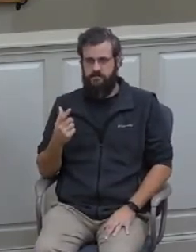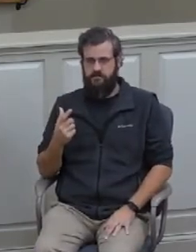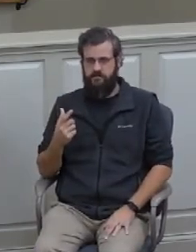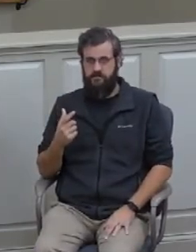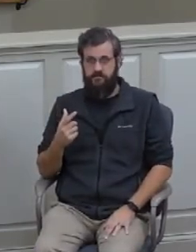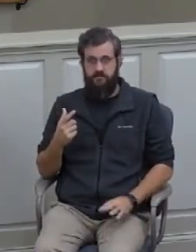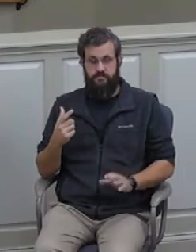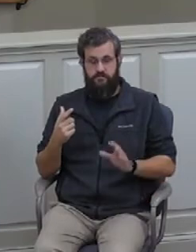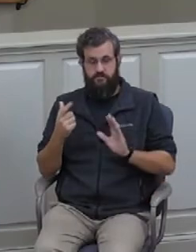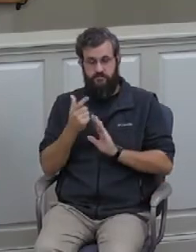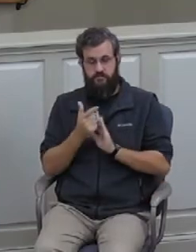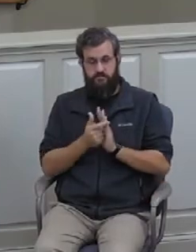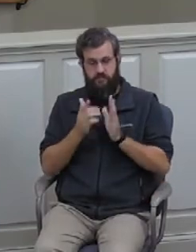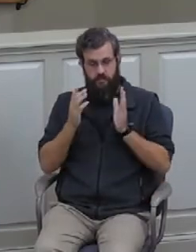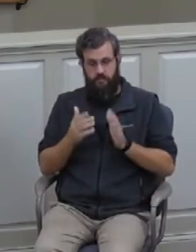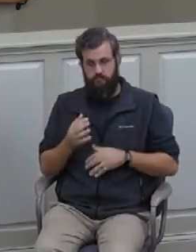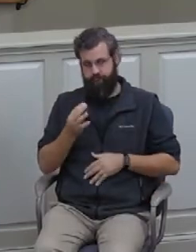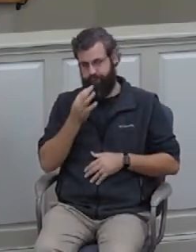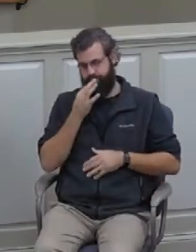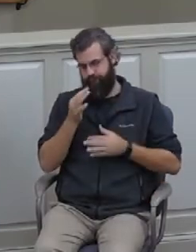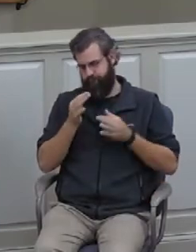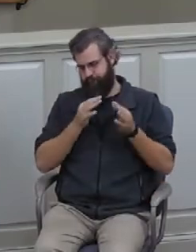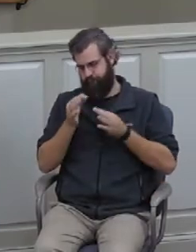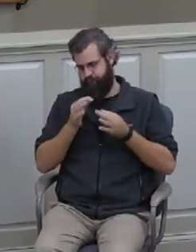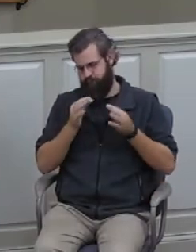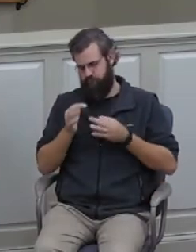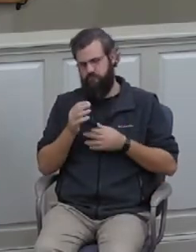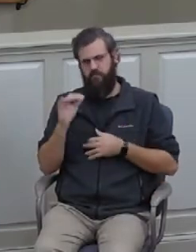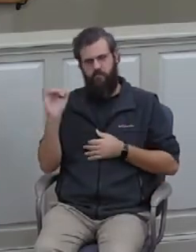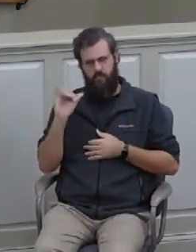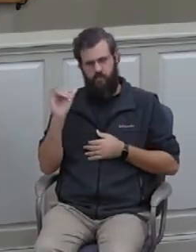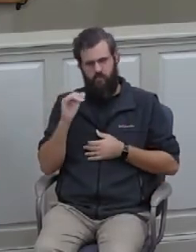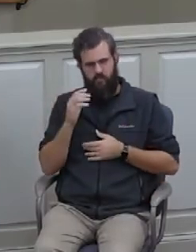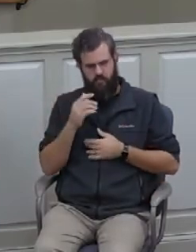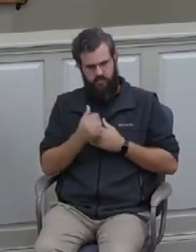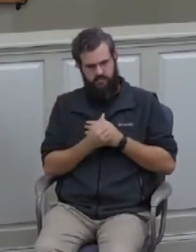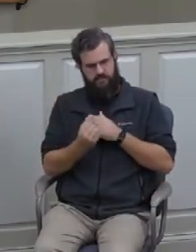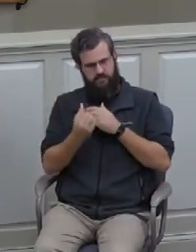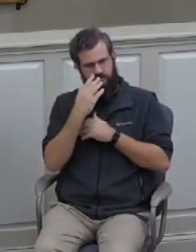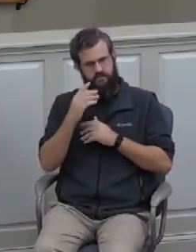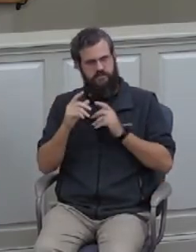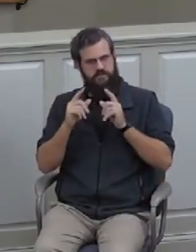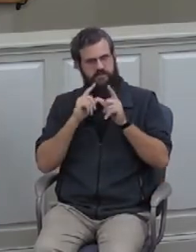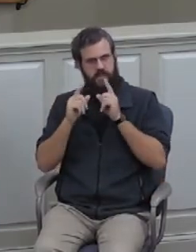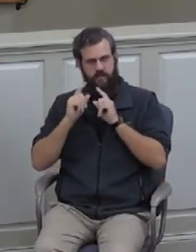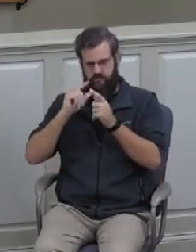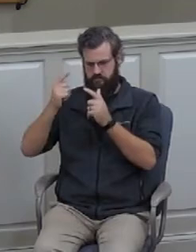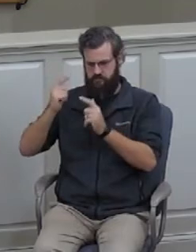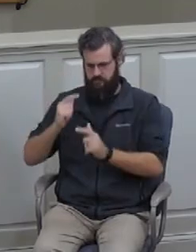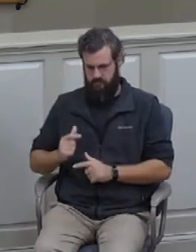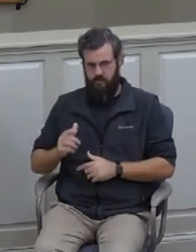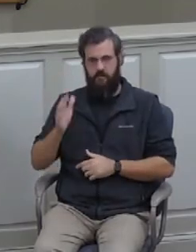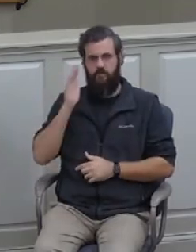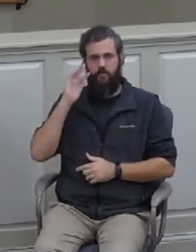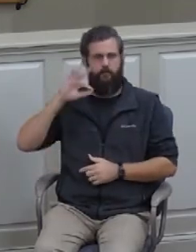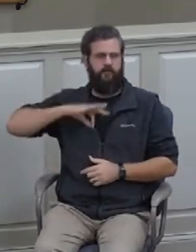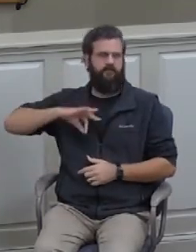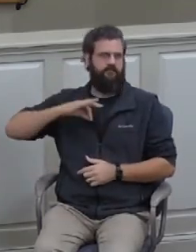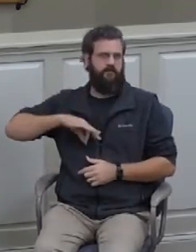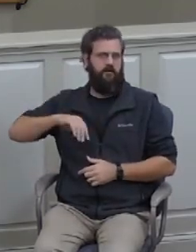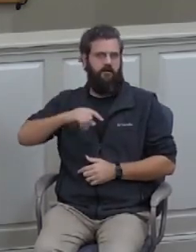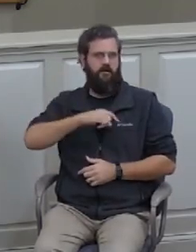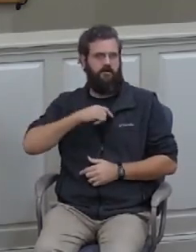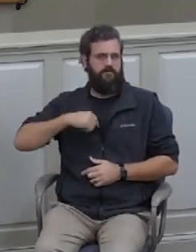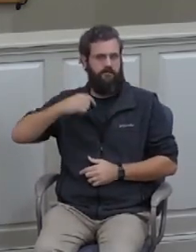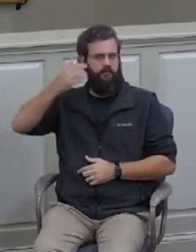Councilor Dexter described it very well, but also some of the dialogue you sent us was this is something that's going to benefit us as we